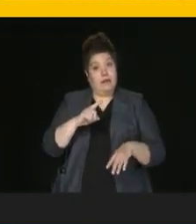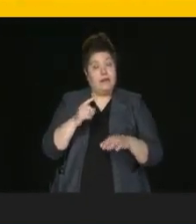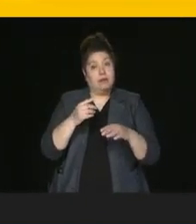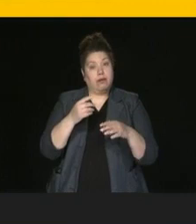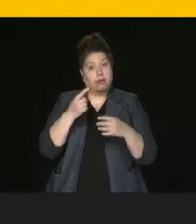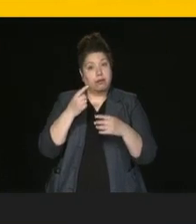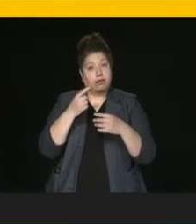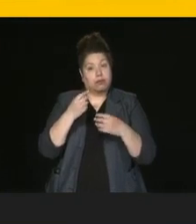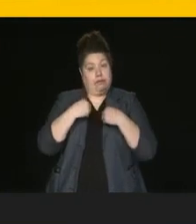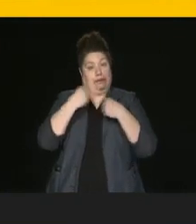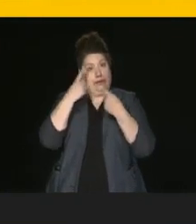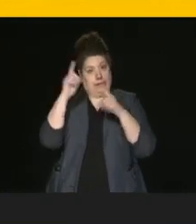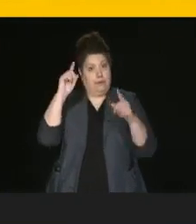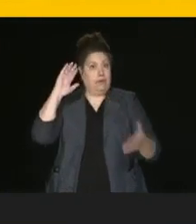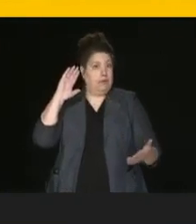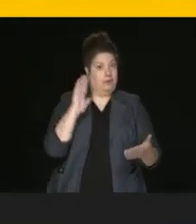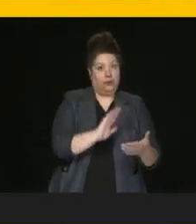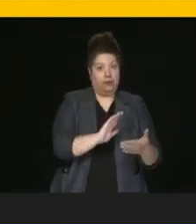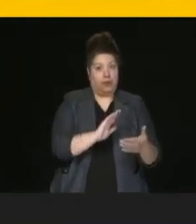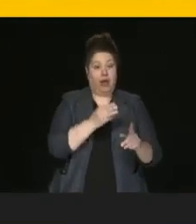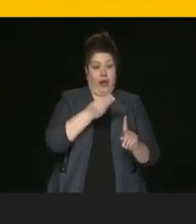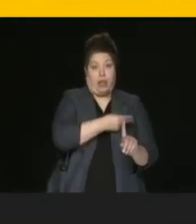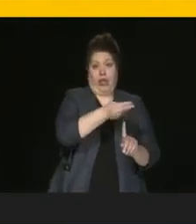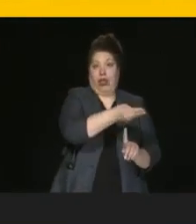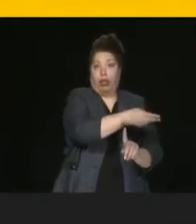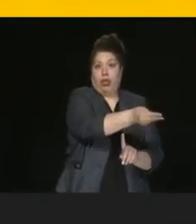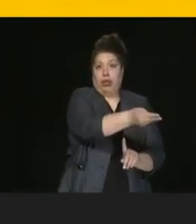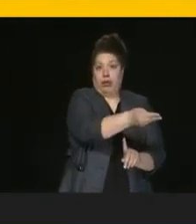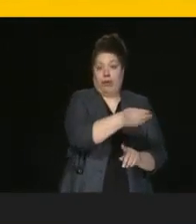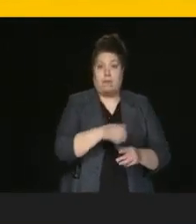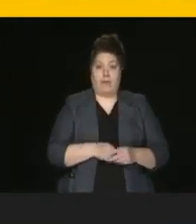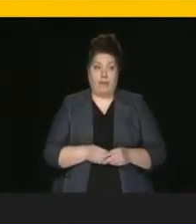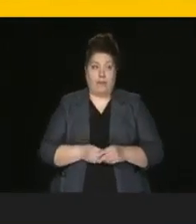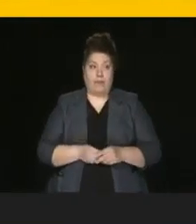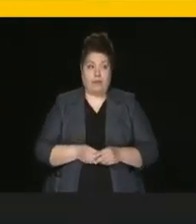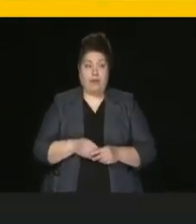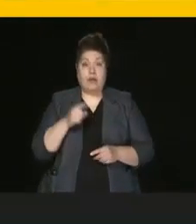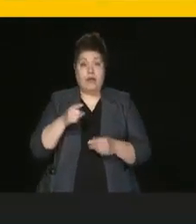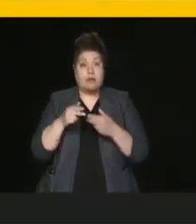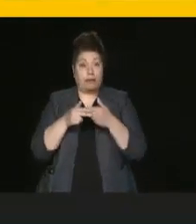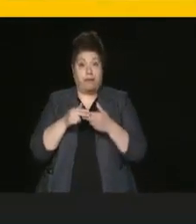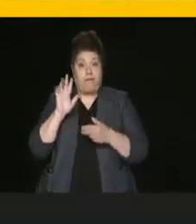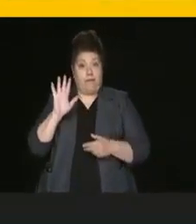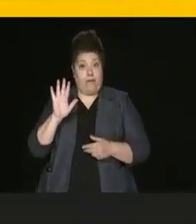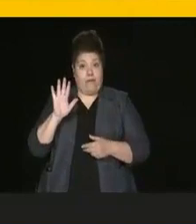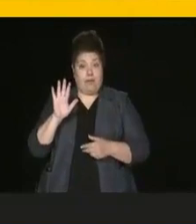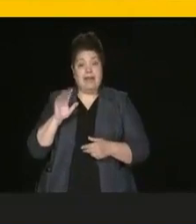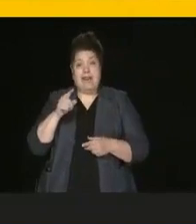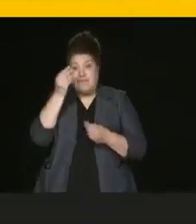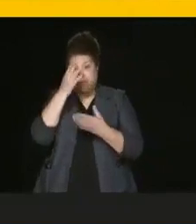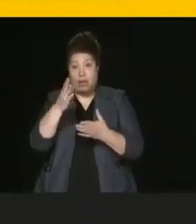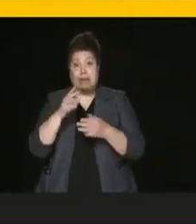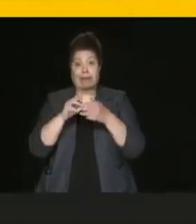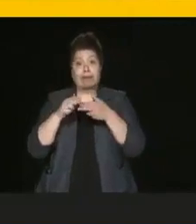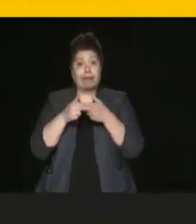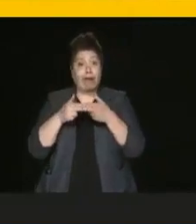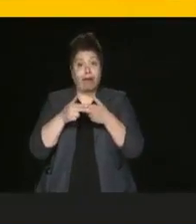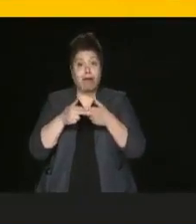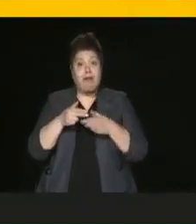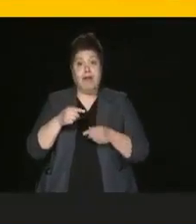chain. So, slide 5. In the next few slides, we're going to have a look at where we are with